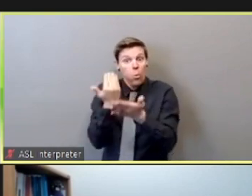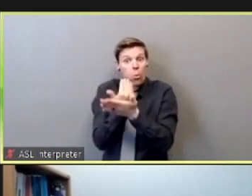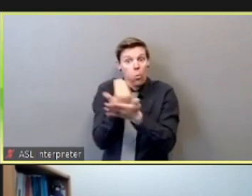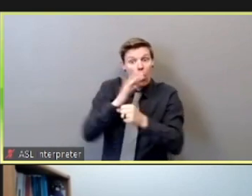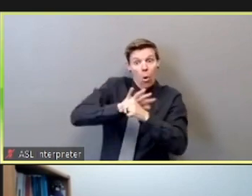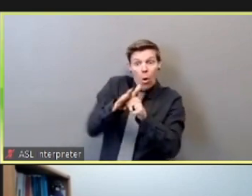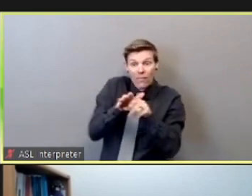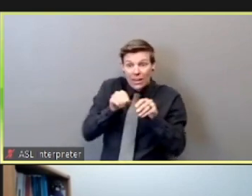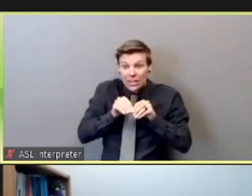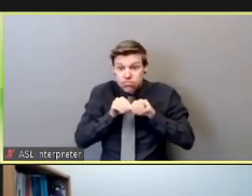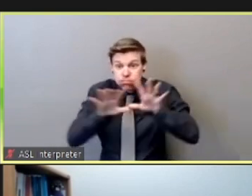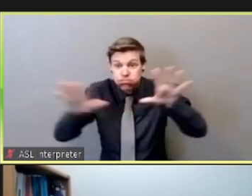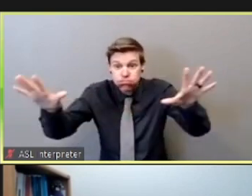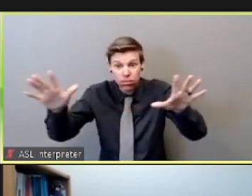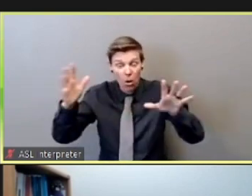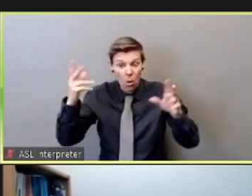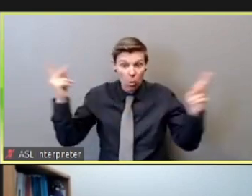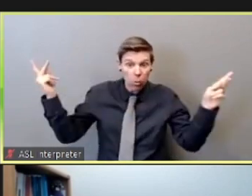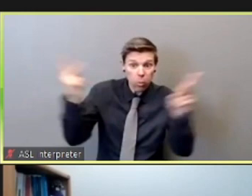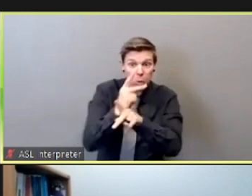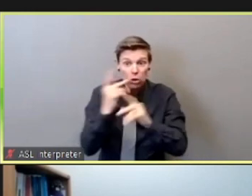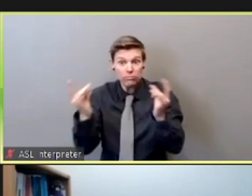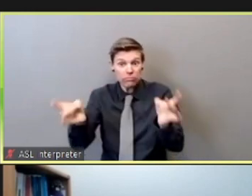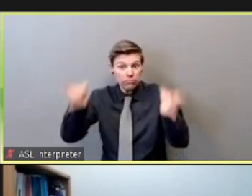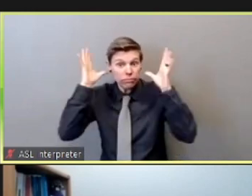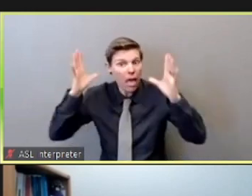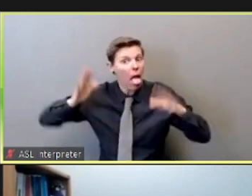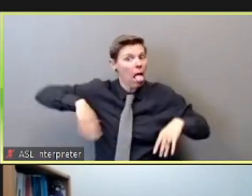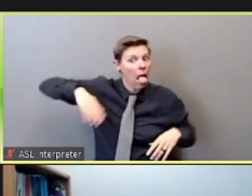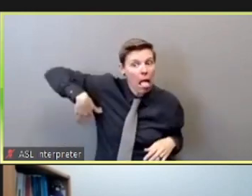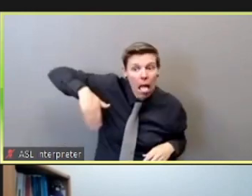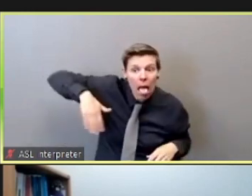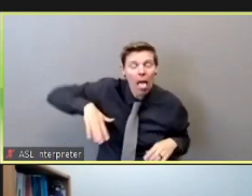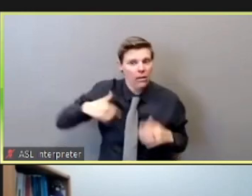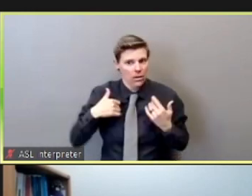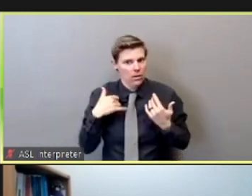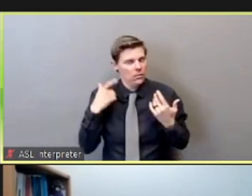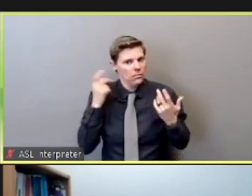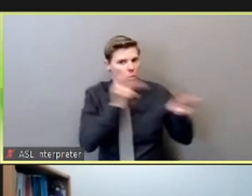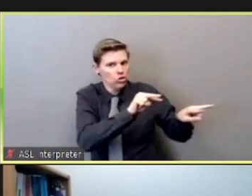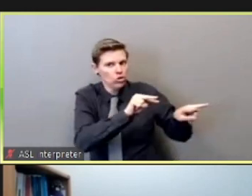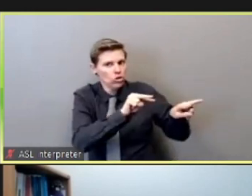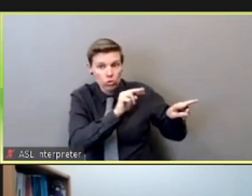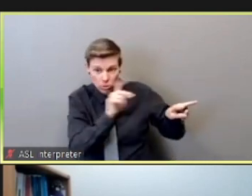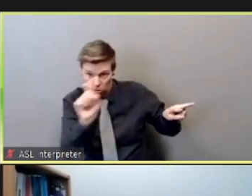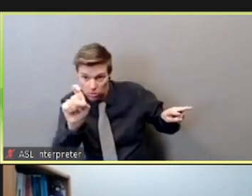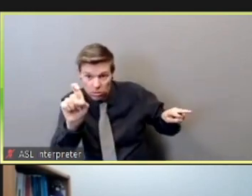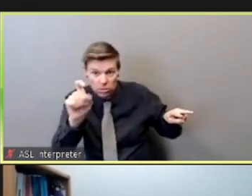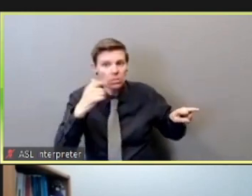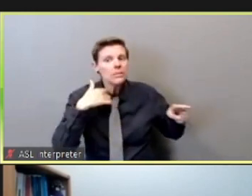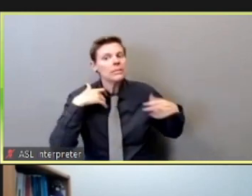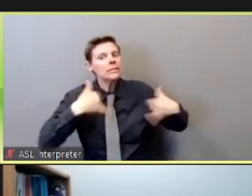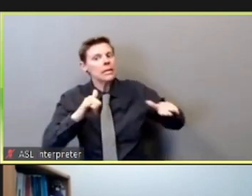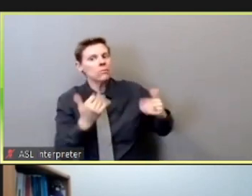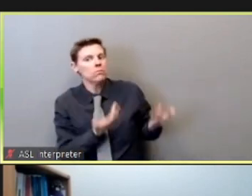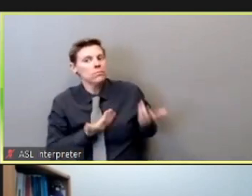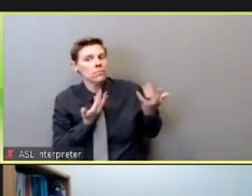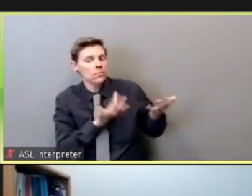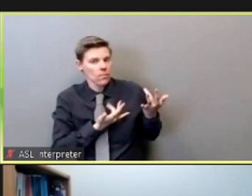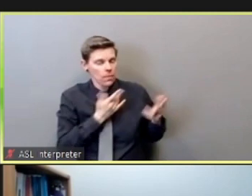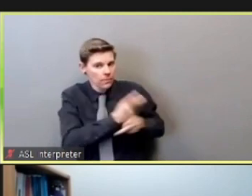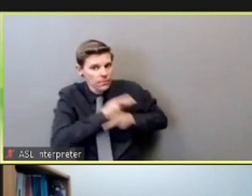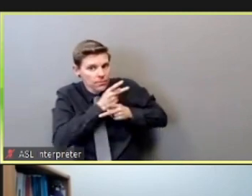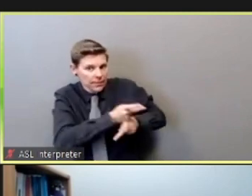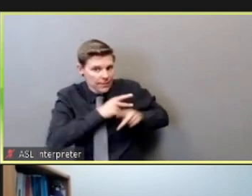this time, but we will certainly be keeping a very close watch on this. And I think that's my a few